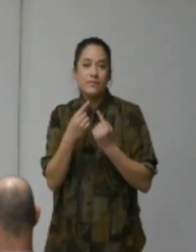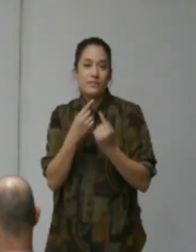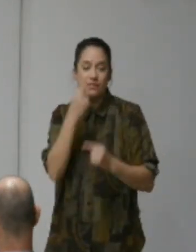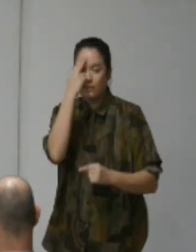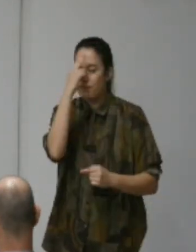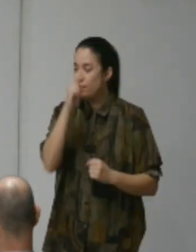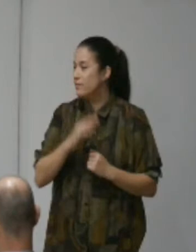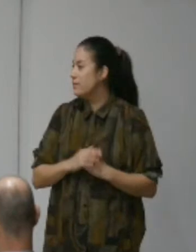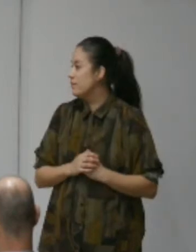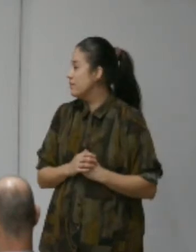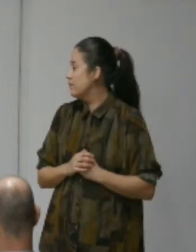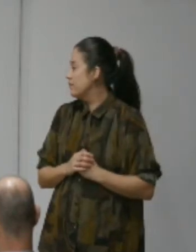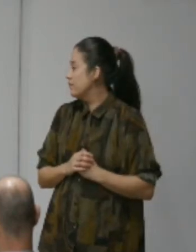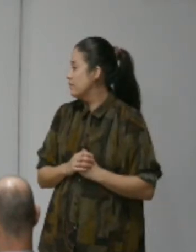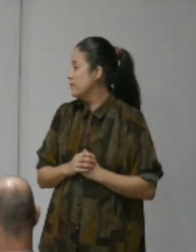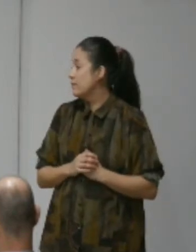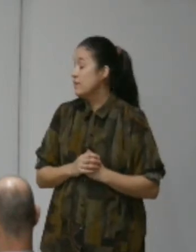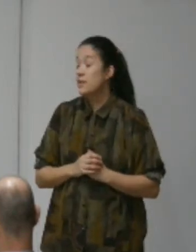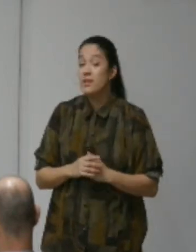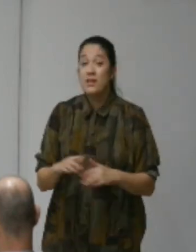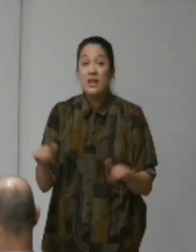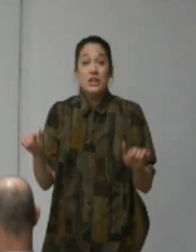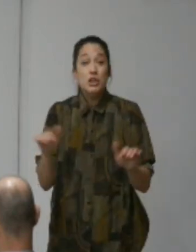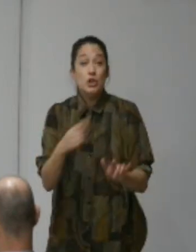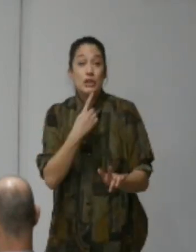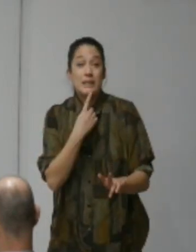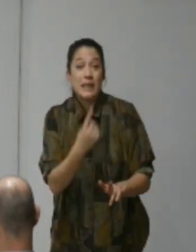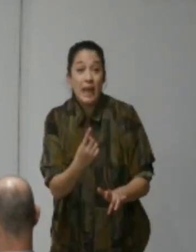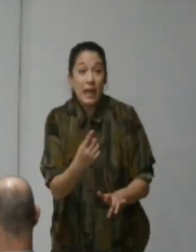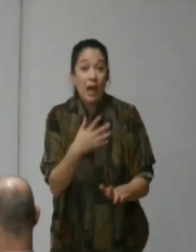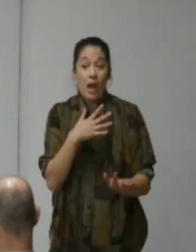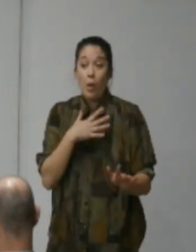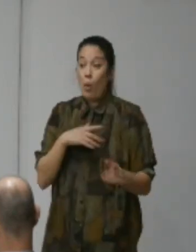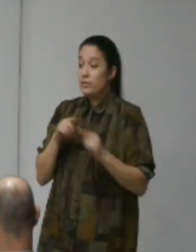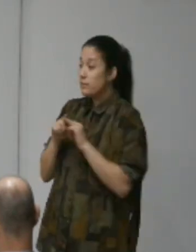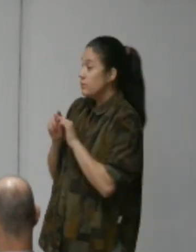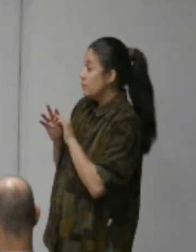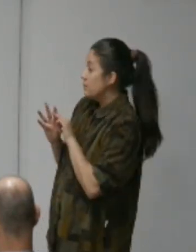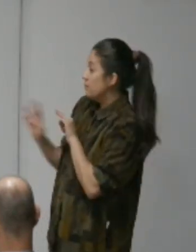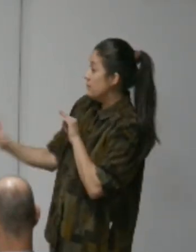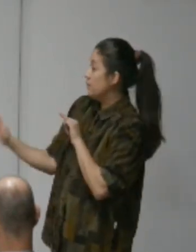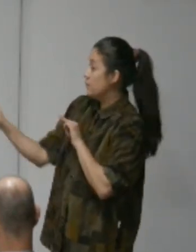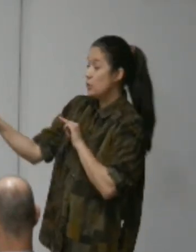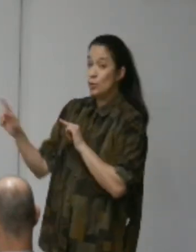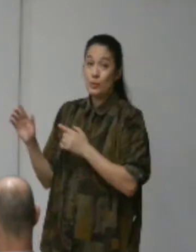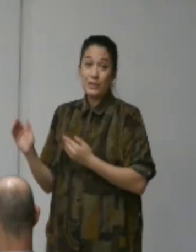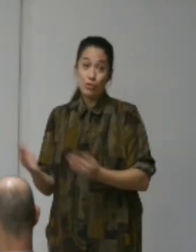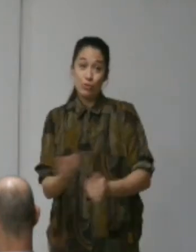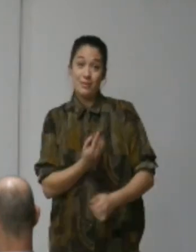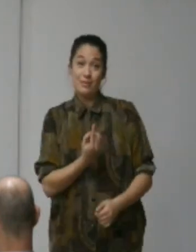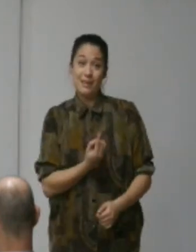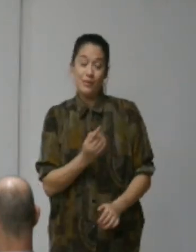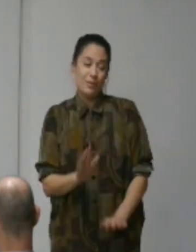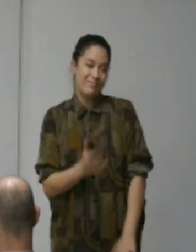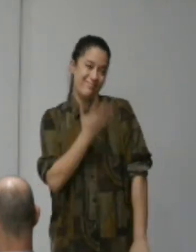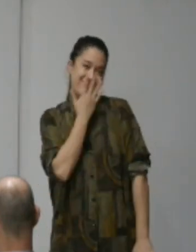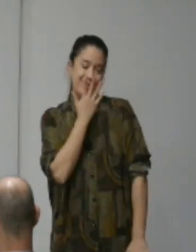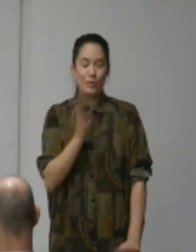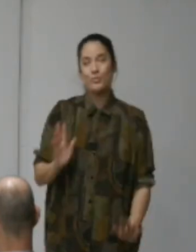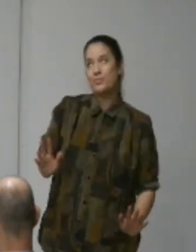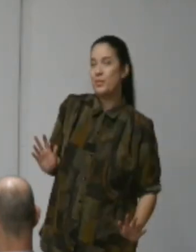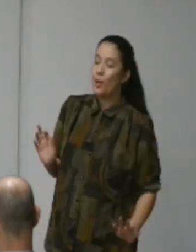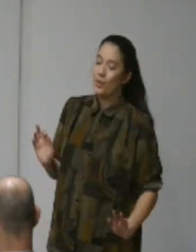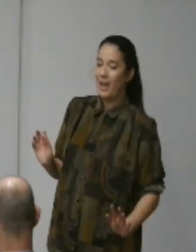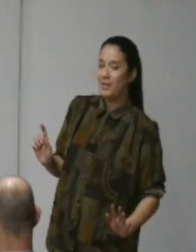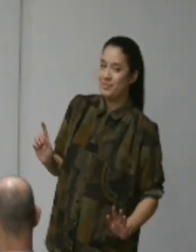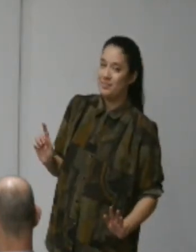And then we can start properly. I should say I wanted them to introduce themselves, and everybody was too modest, so I was like, okay, I'll do it.